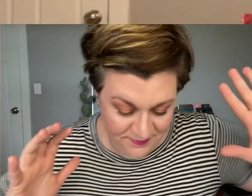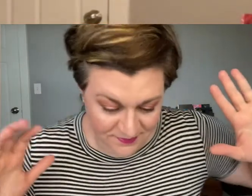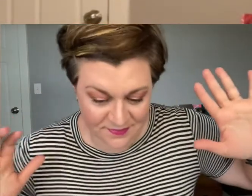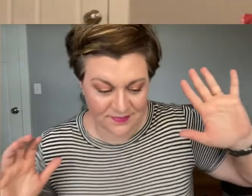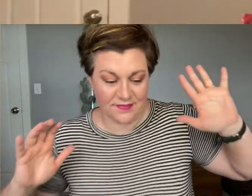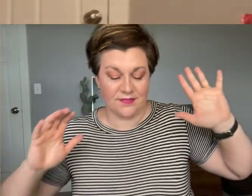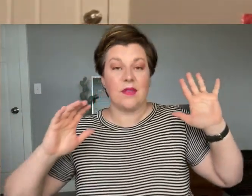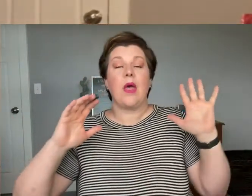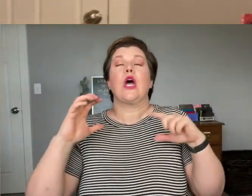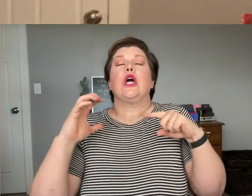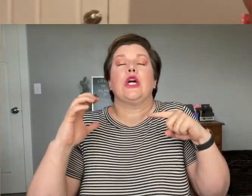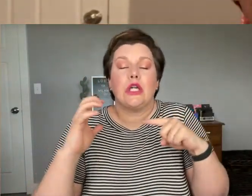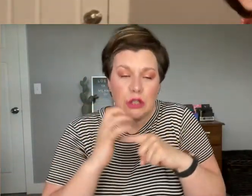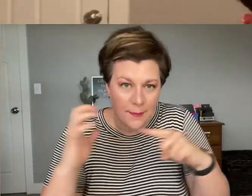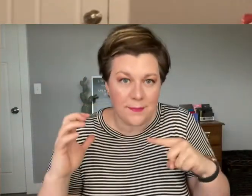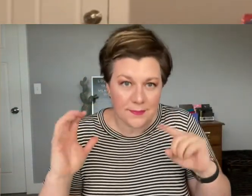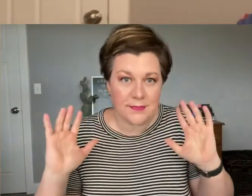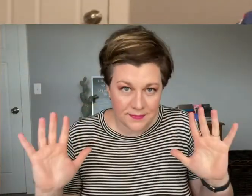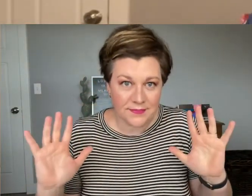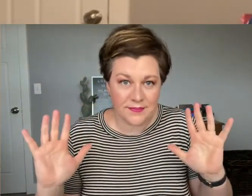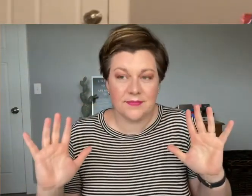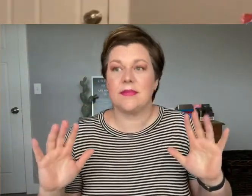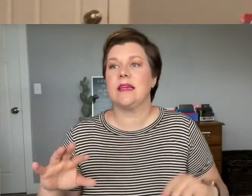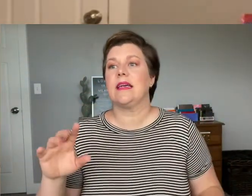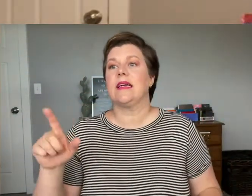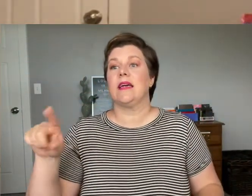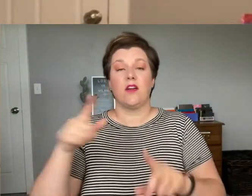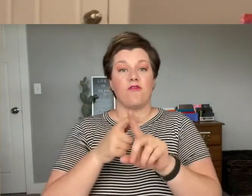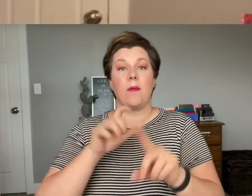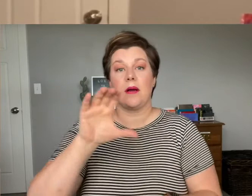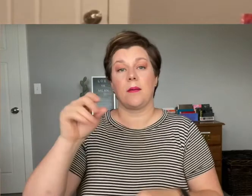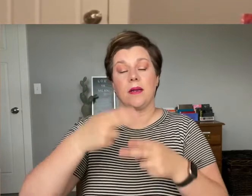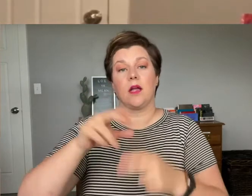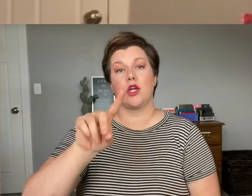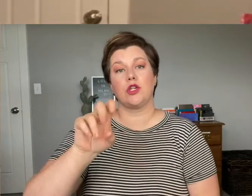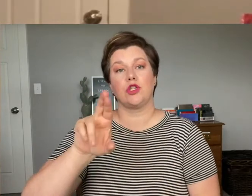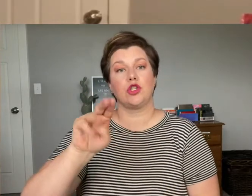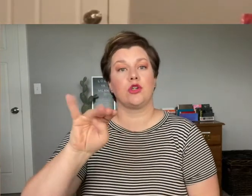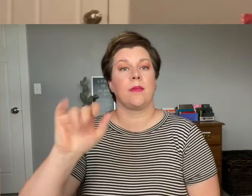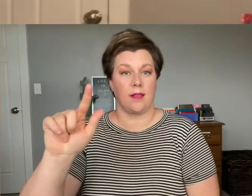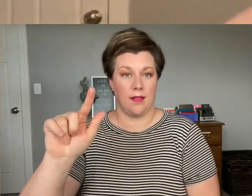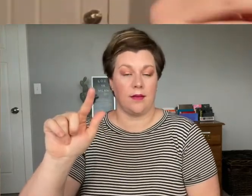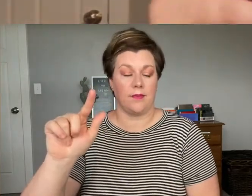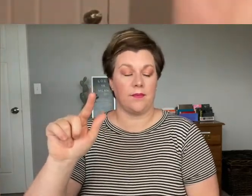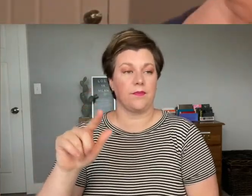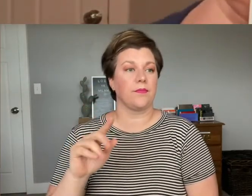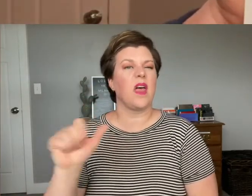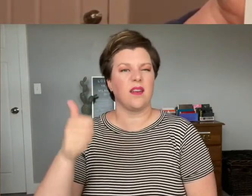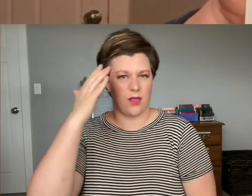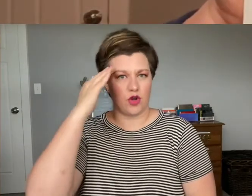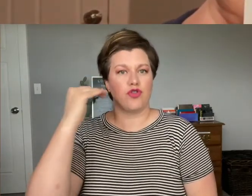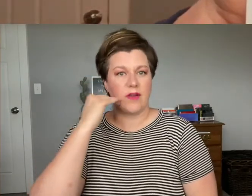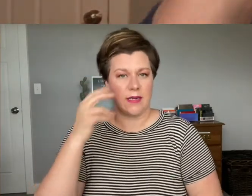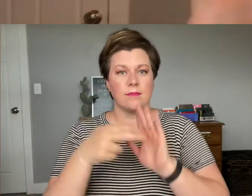I mean, they're just bomb, you guys. These are from the company called Derma-E. It is